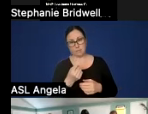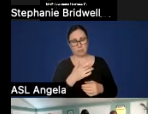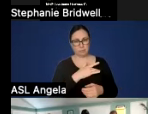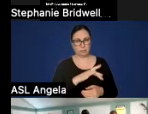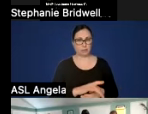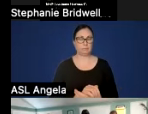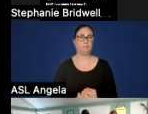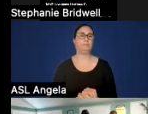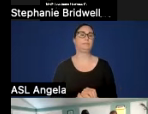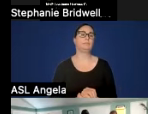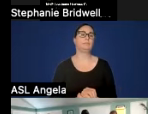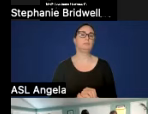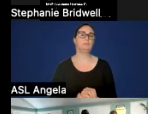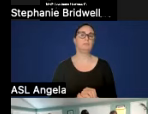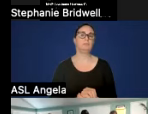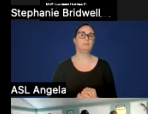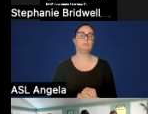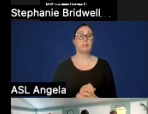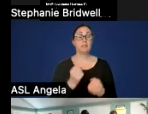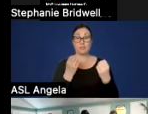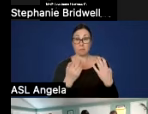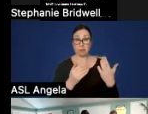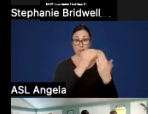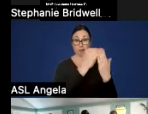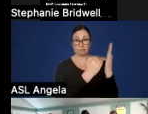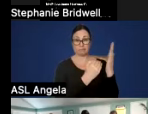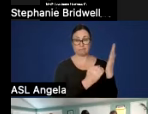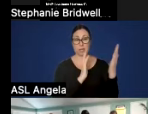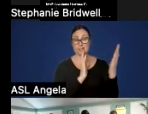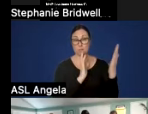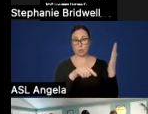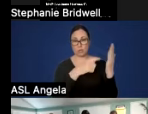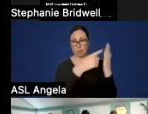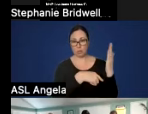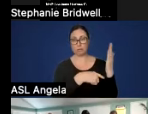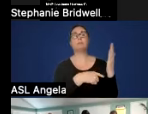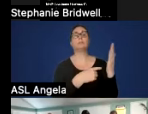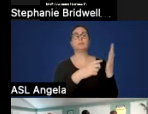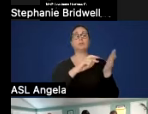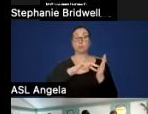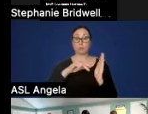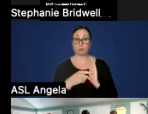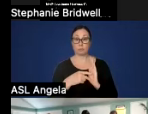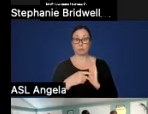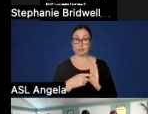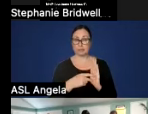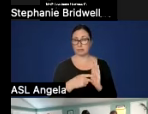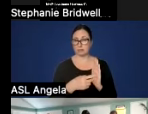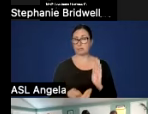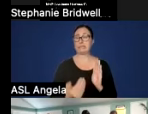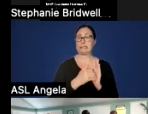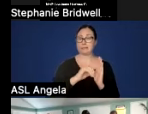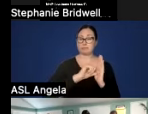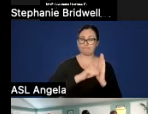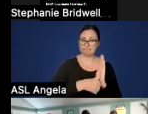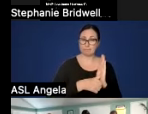So a lot of these pieces I talked about, again, the purpose, I think it is important to mention